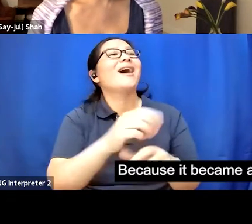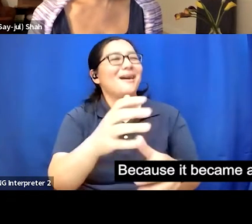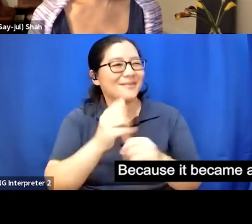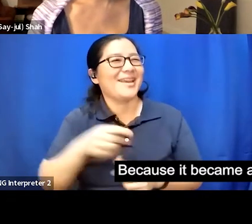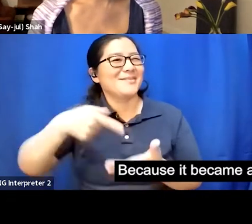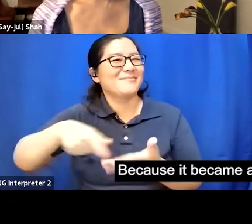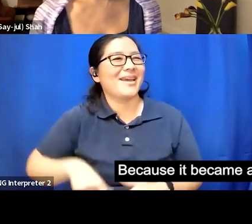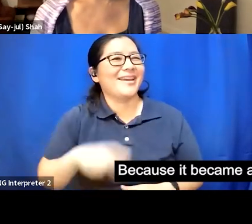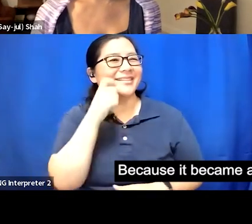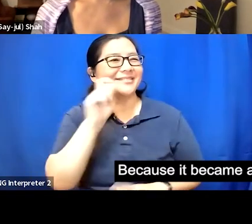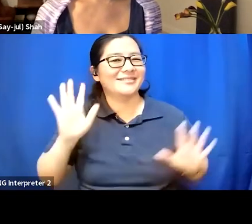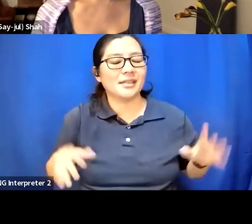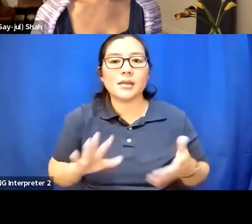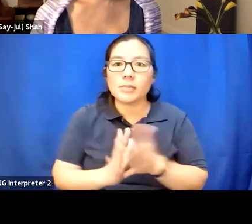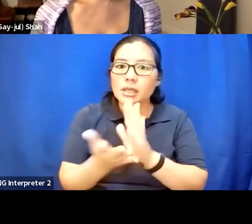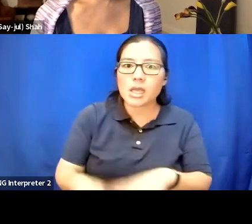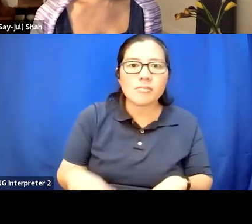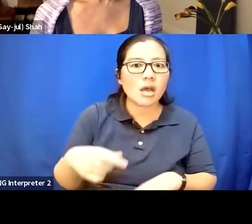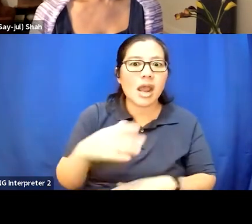an untenable energy suck.